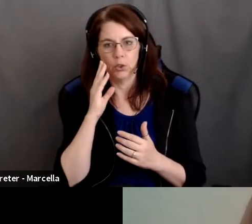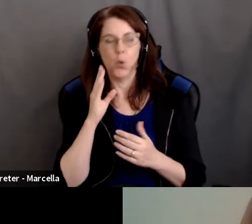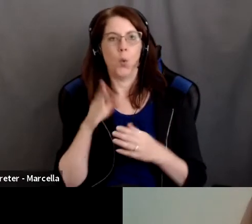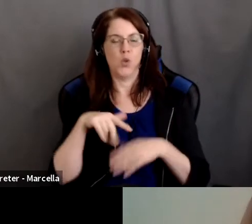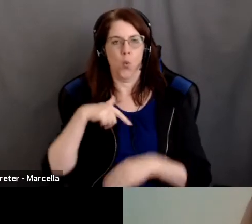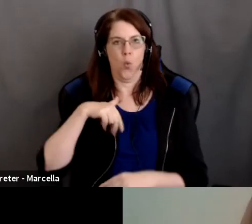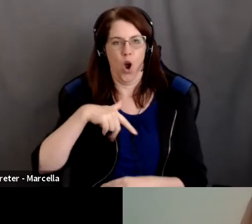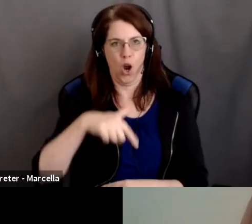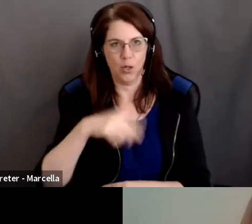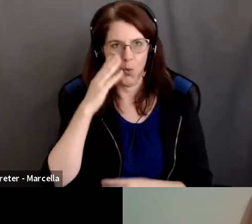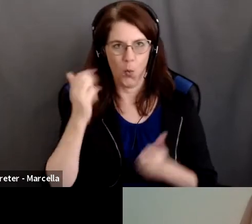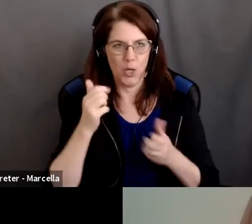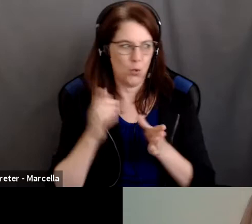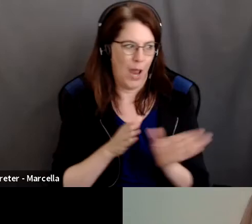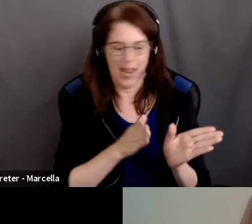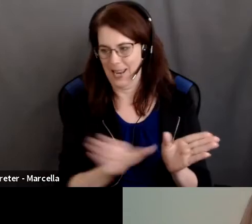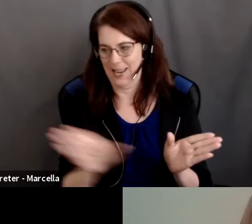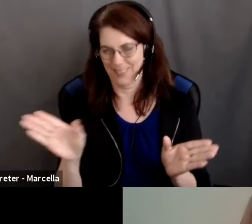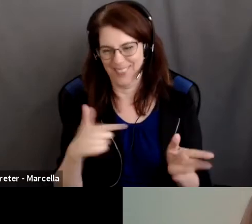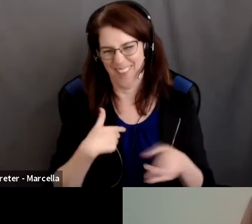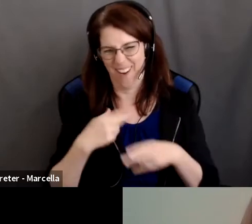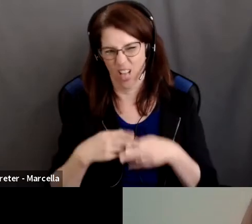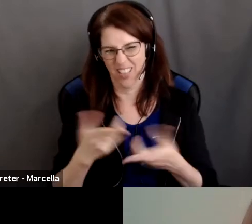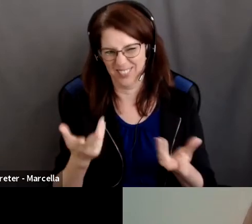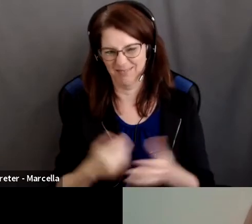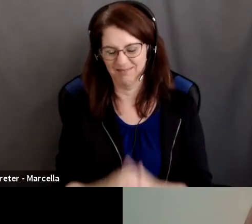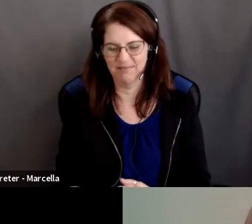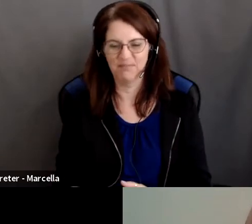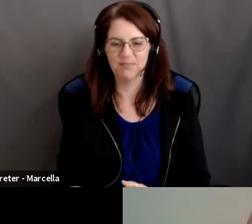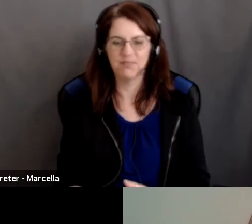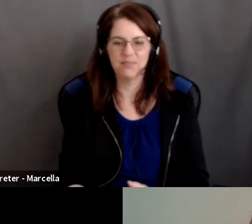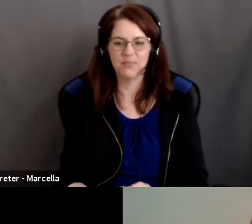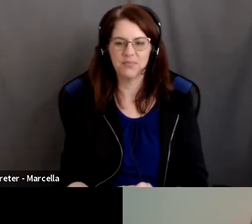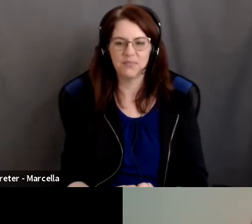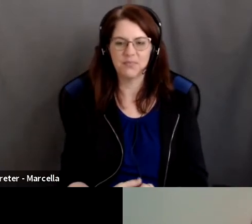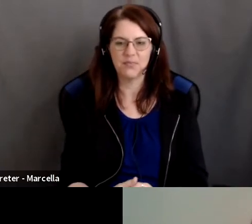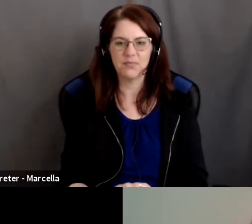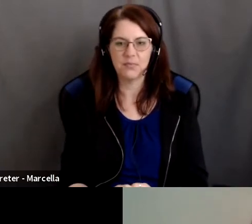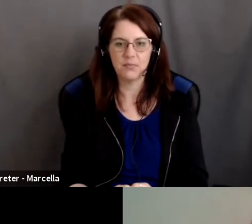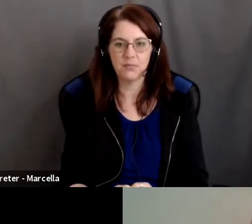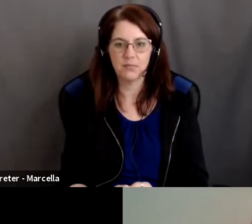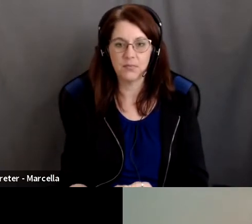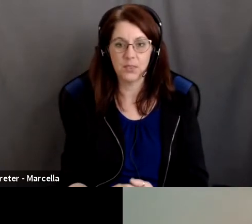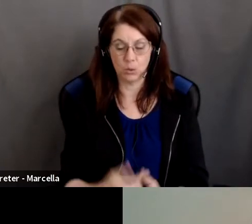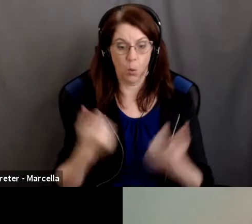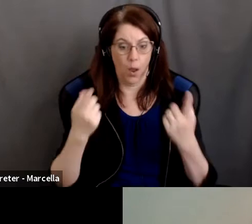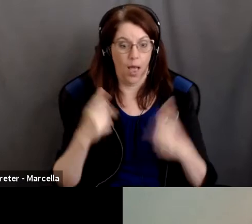door, okay, is what I call it. So when we had the tree fall on our